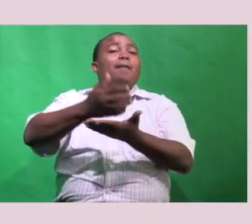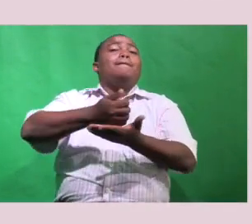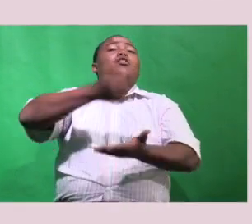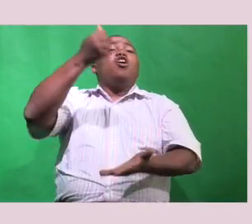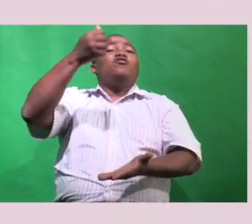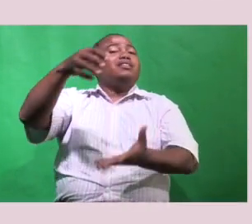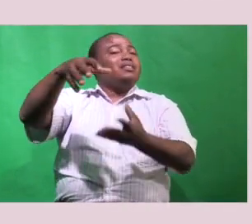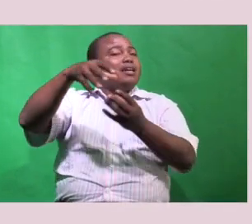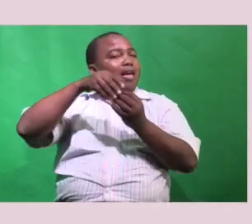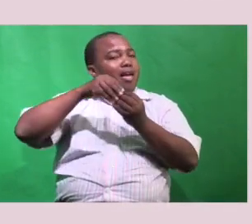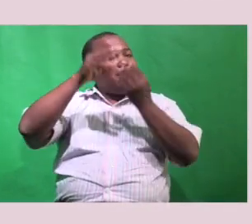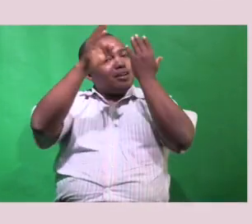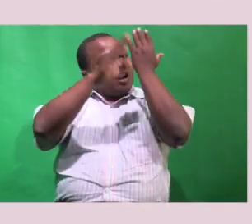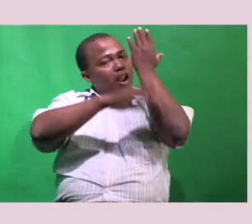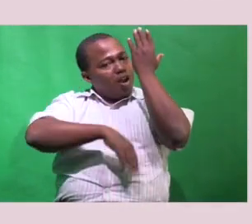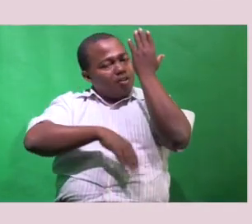loss.